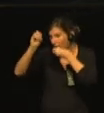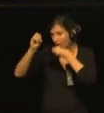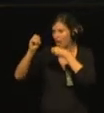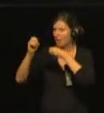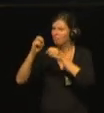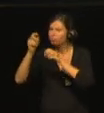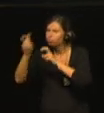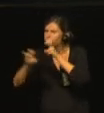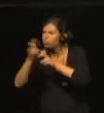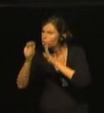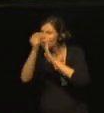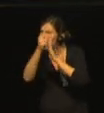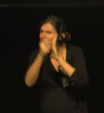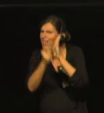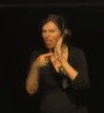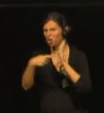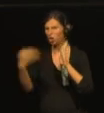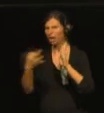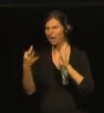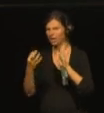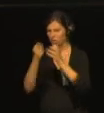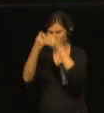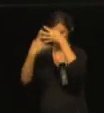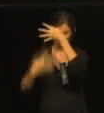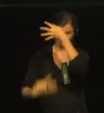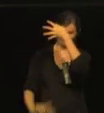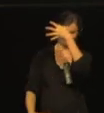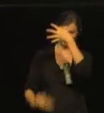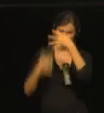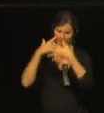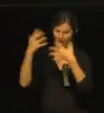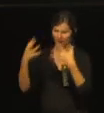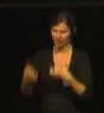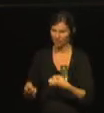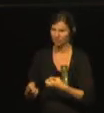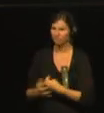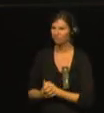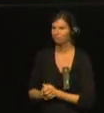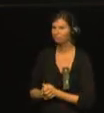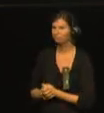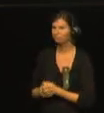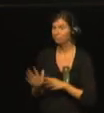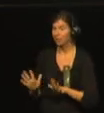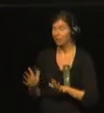As you can see, I have selected a few definitions of an indicator.